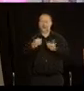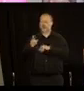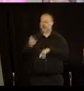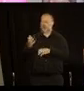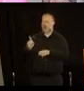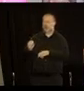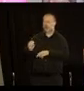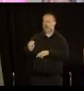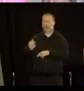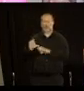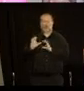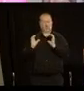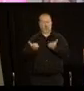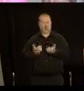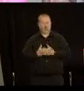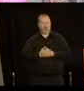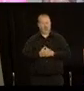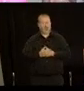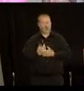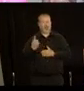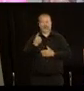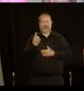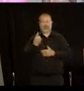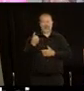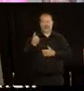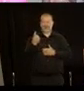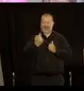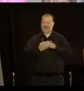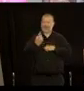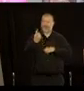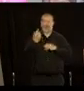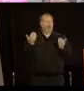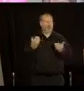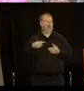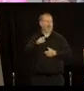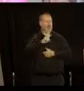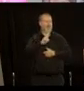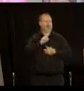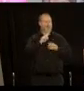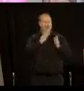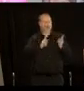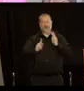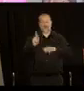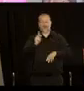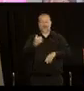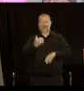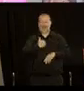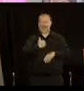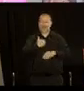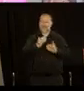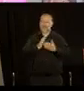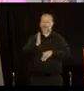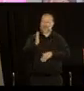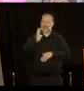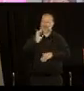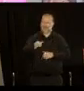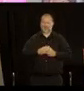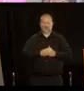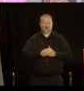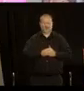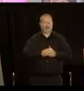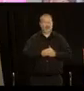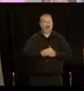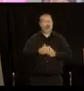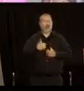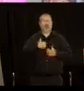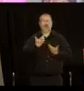it is they want to do in this world, which is something that every single individual in this room is absolutely entitled to. So I